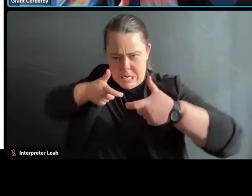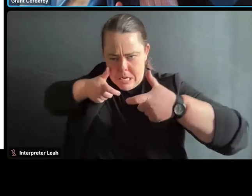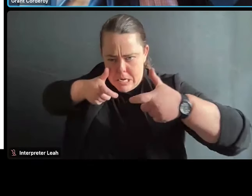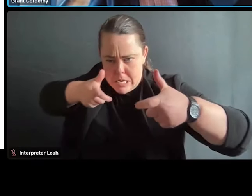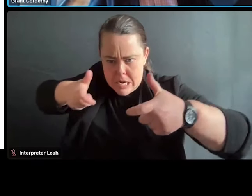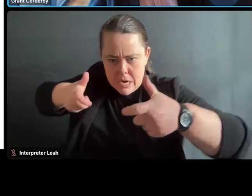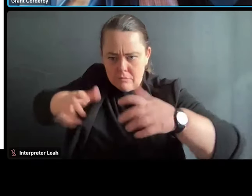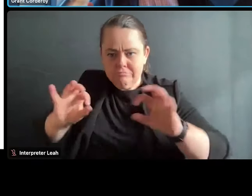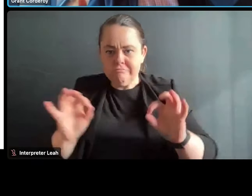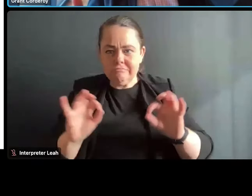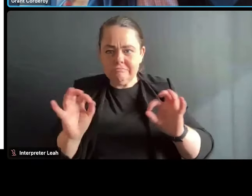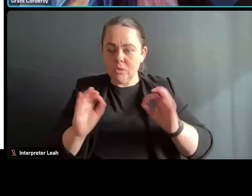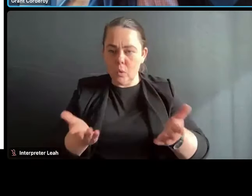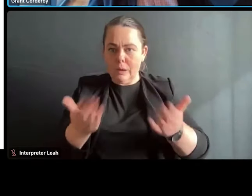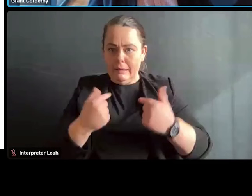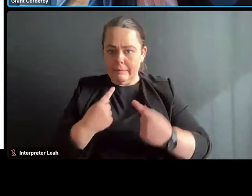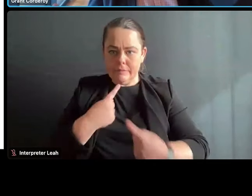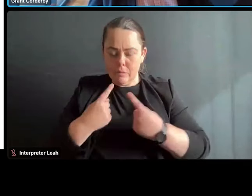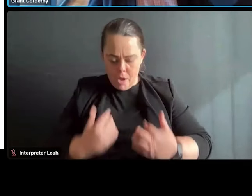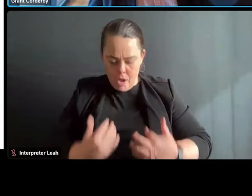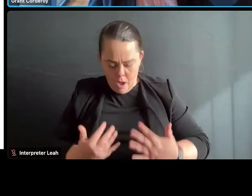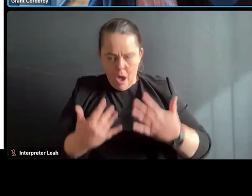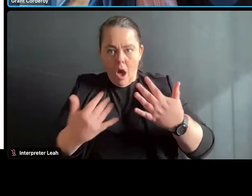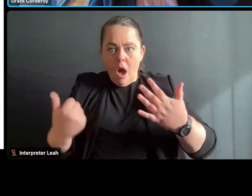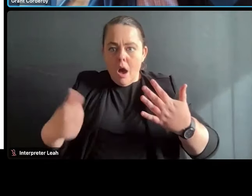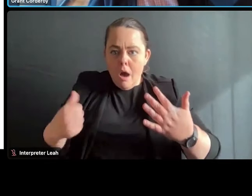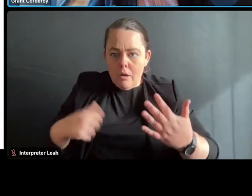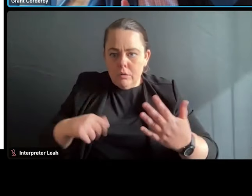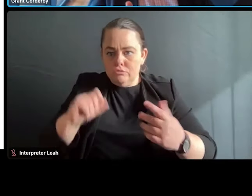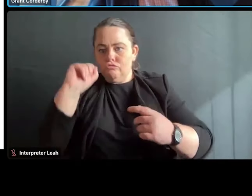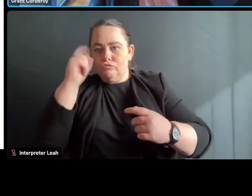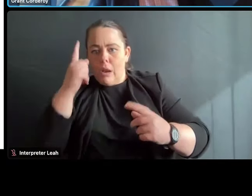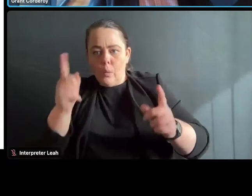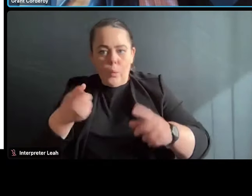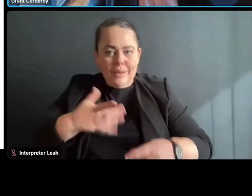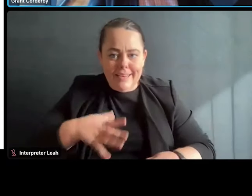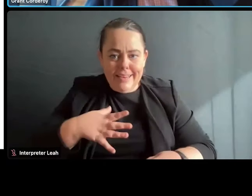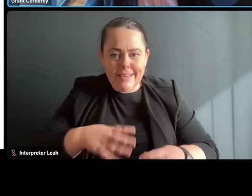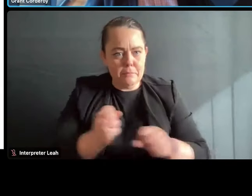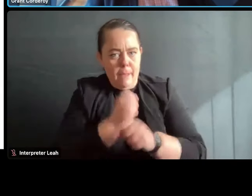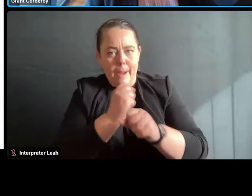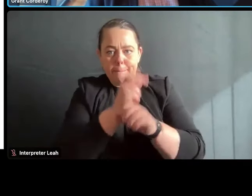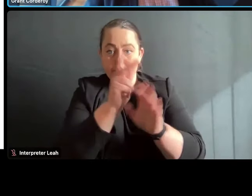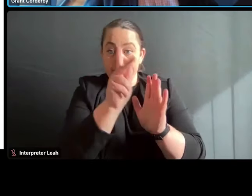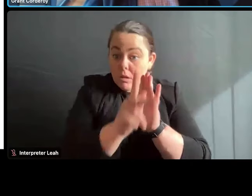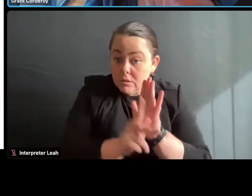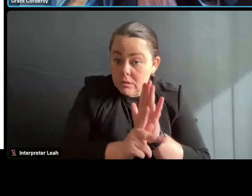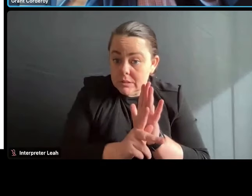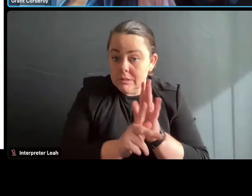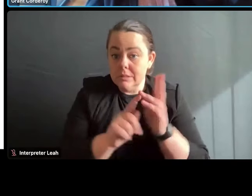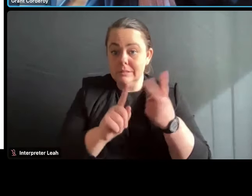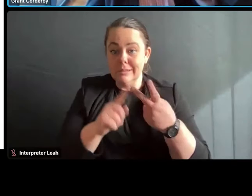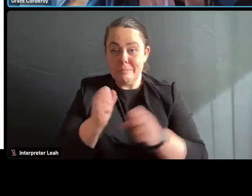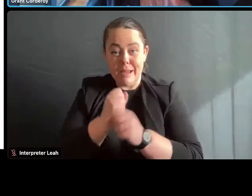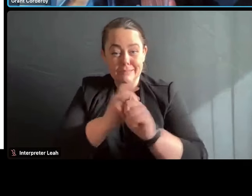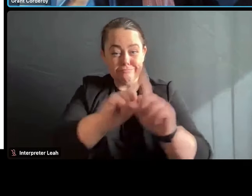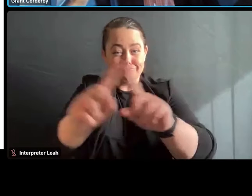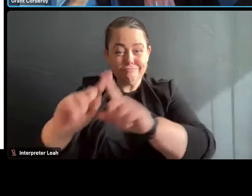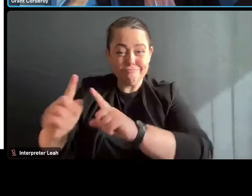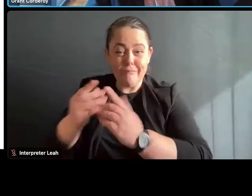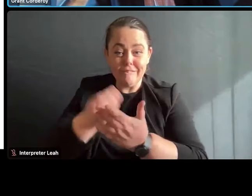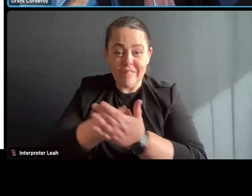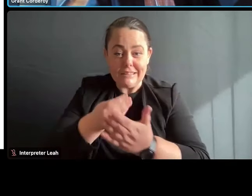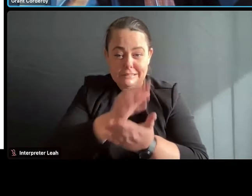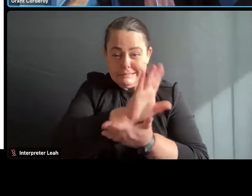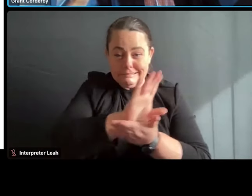get information so that we can use it for policy, to understand the levels of funding, and to be able to be much